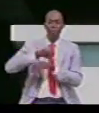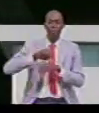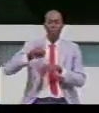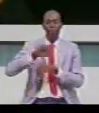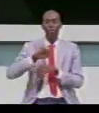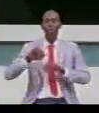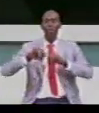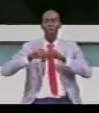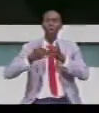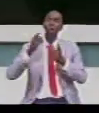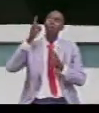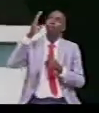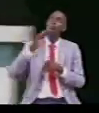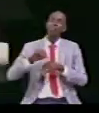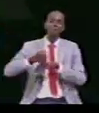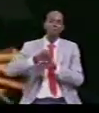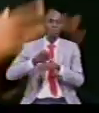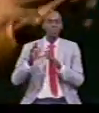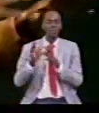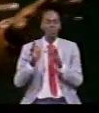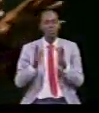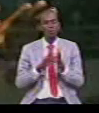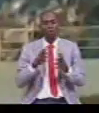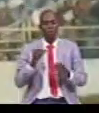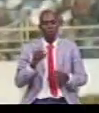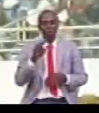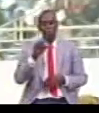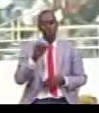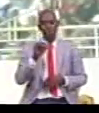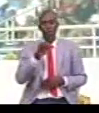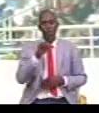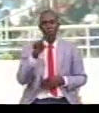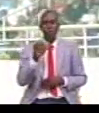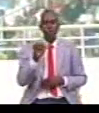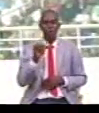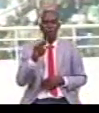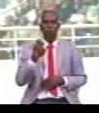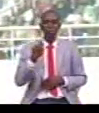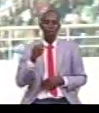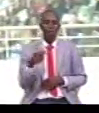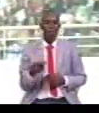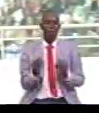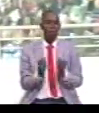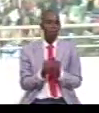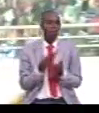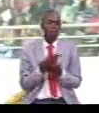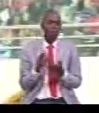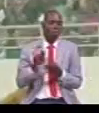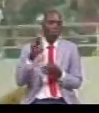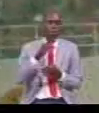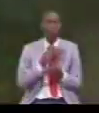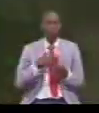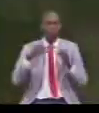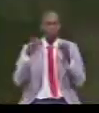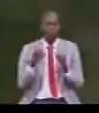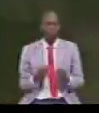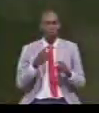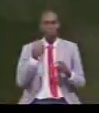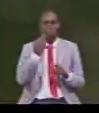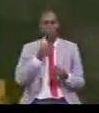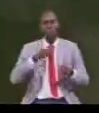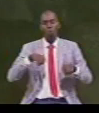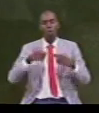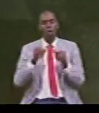anointed Jesus of Nazareth with the Holy Ghost and with power, who went about doing